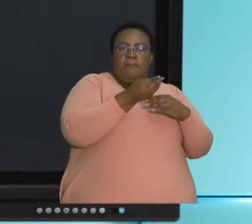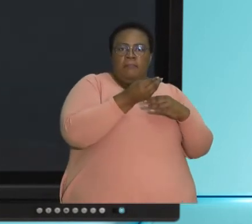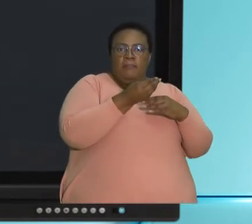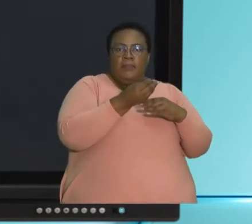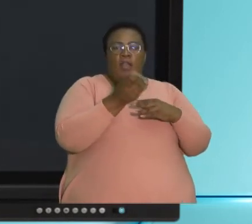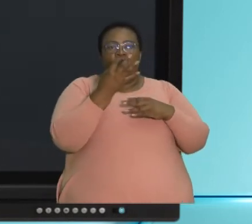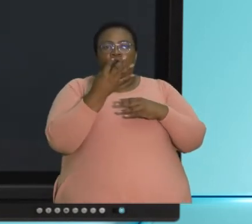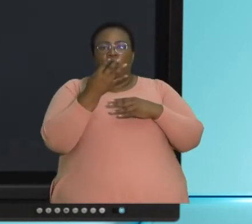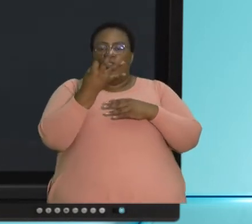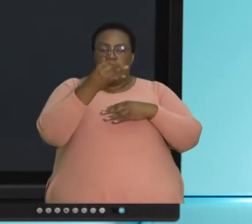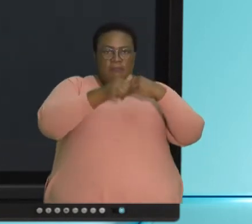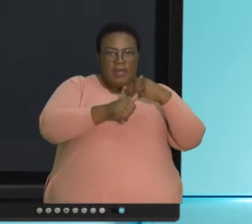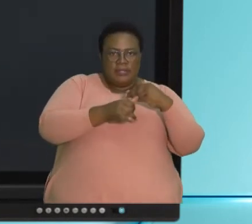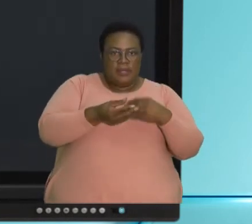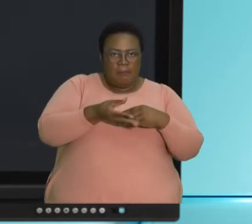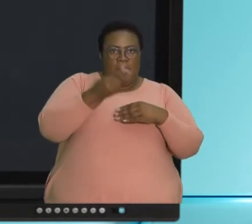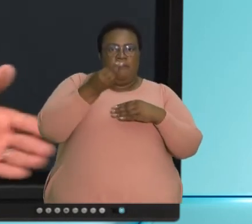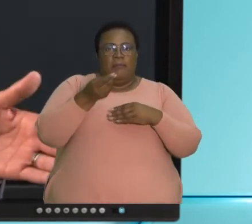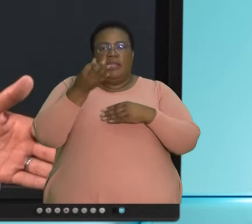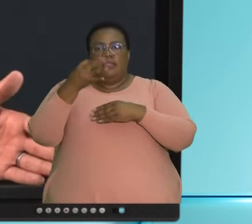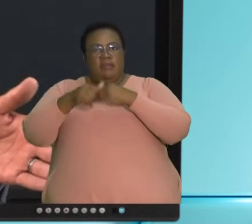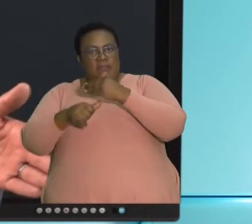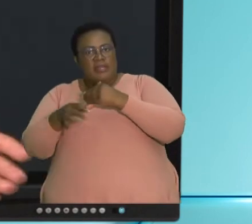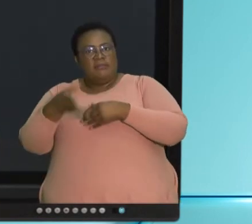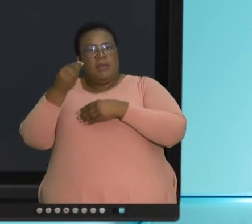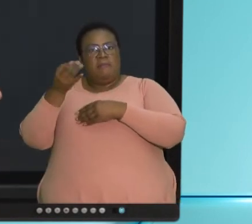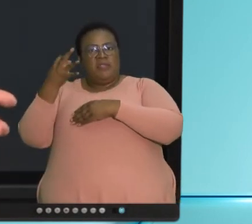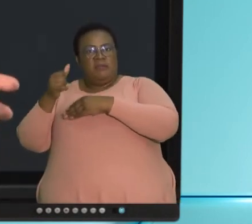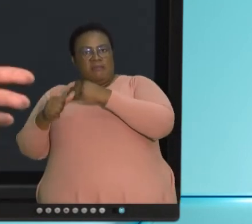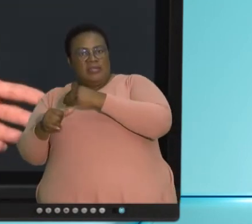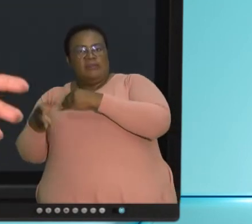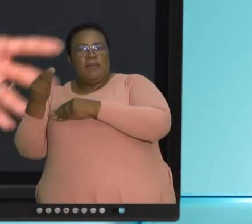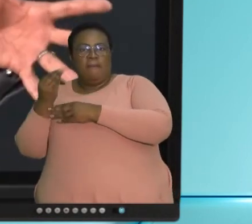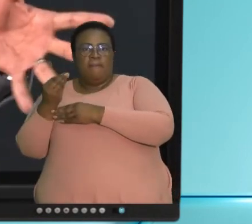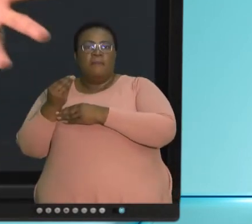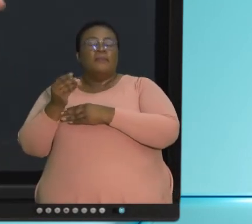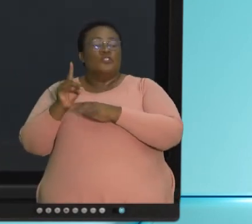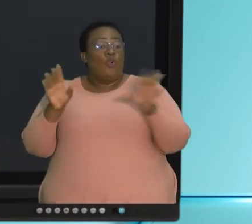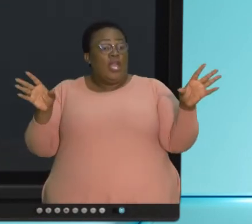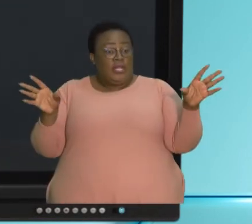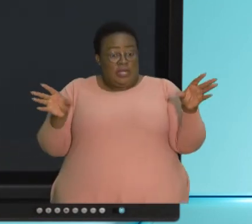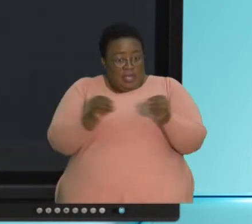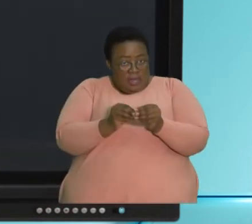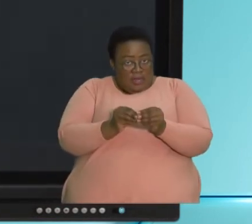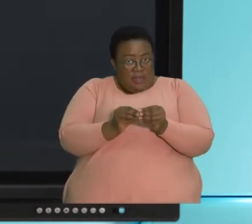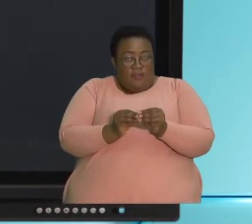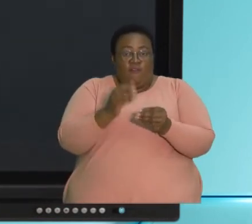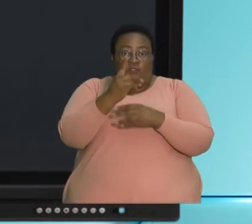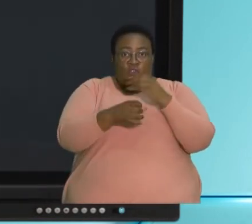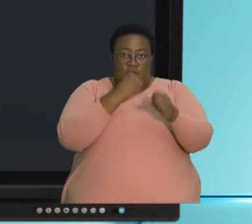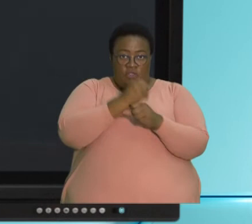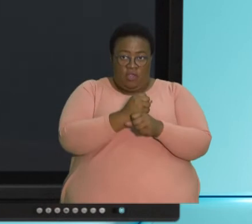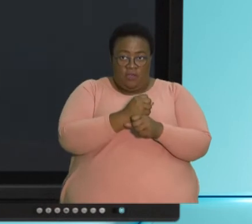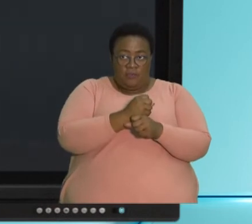12.5%, which was per annum. So each and every year, after getting it 4 times, when they add the interest that we've